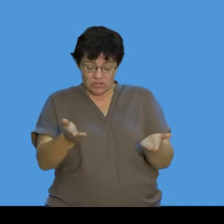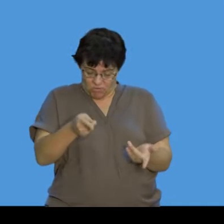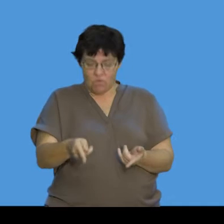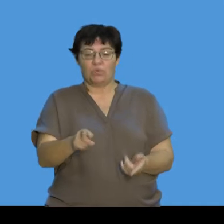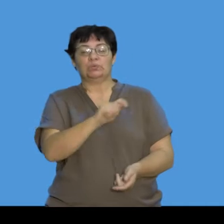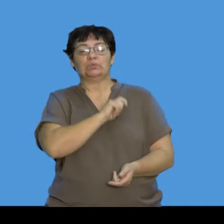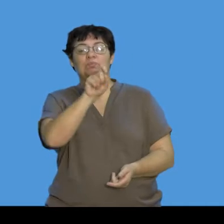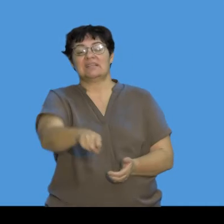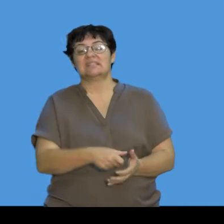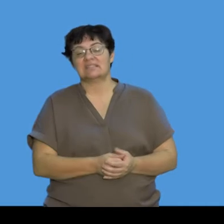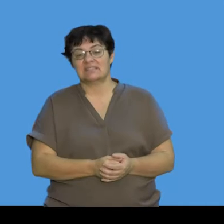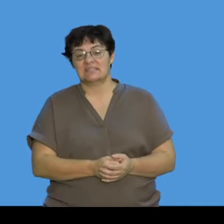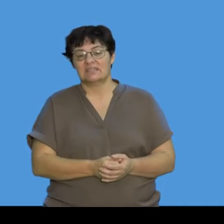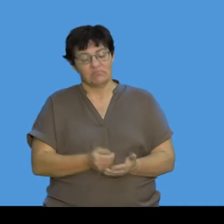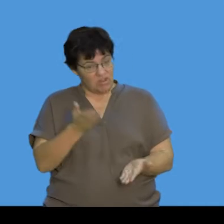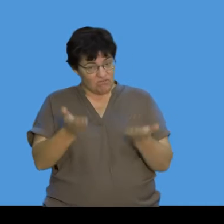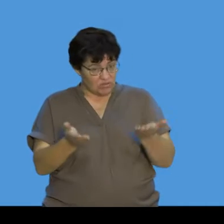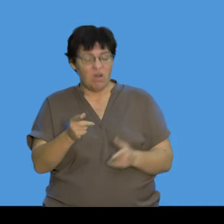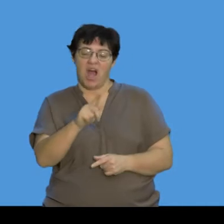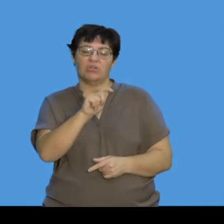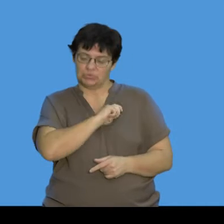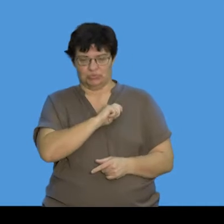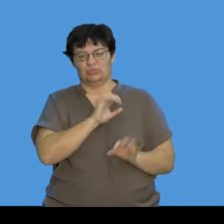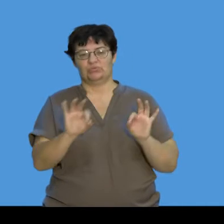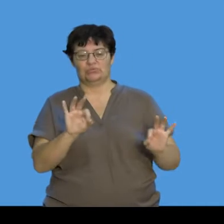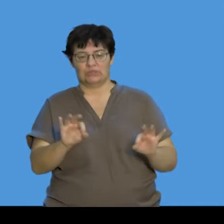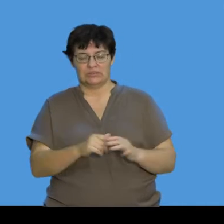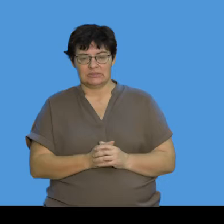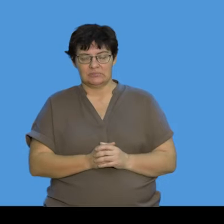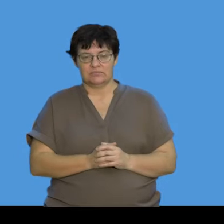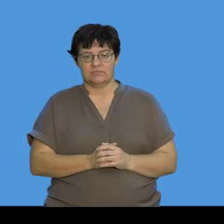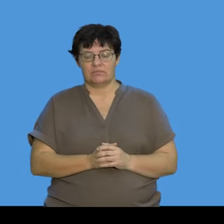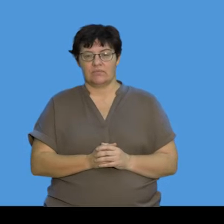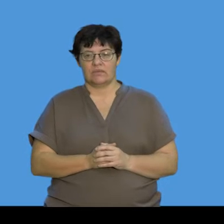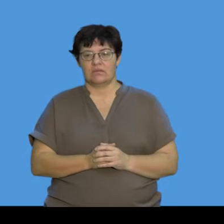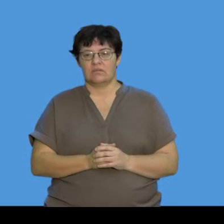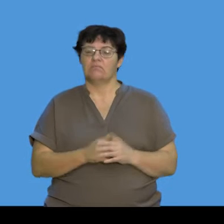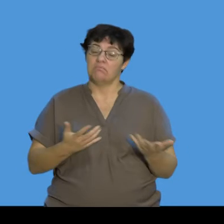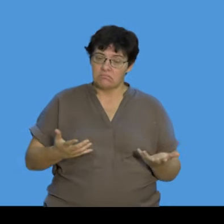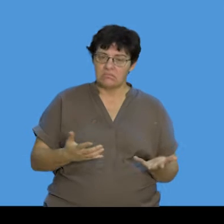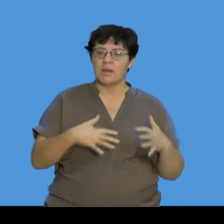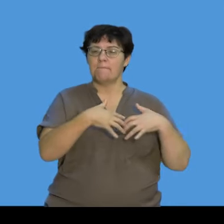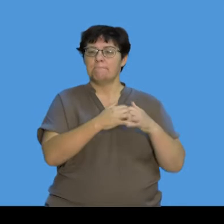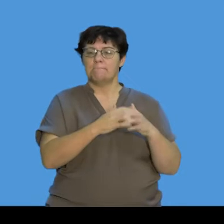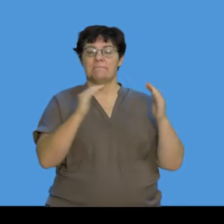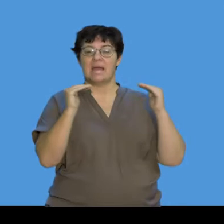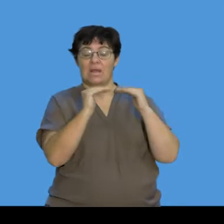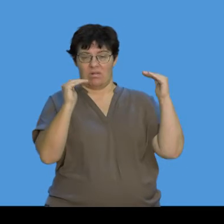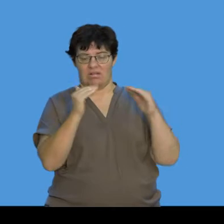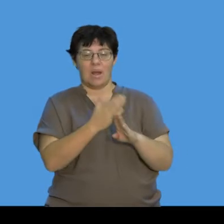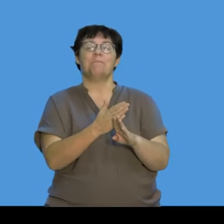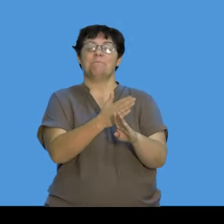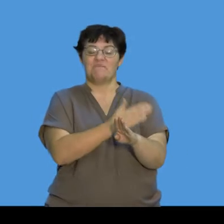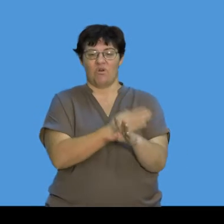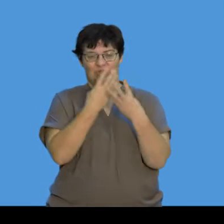you can already see that the ratio is true, that is here. So I know that I already started with making them to be equal before